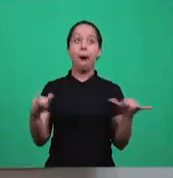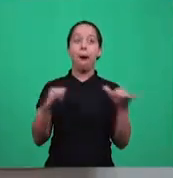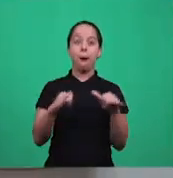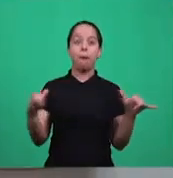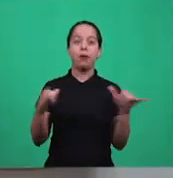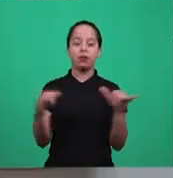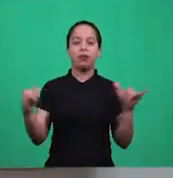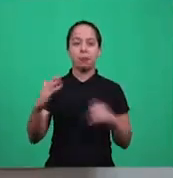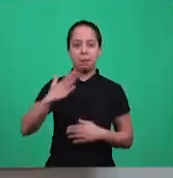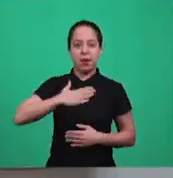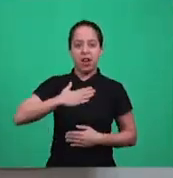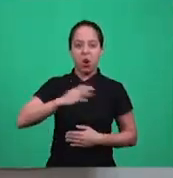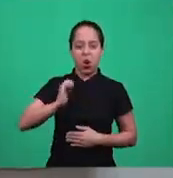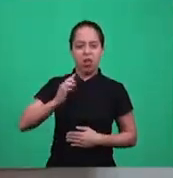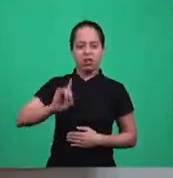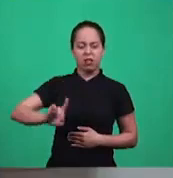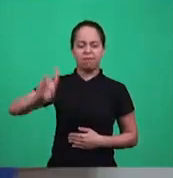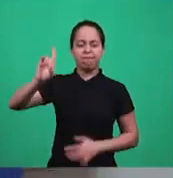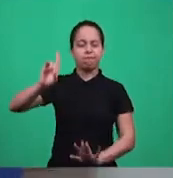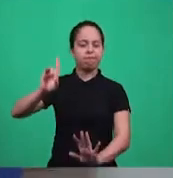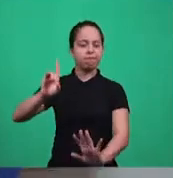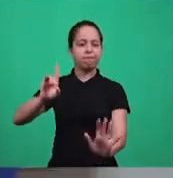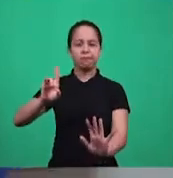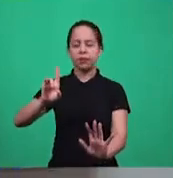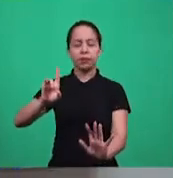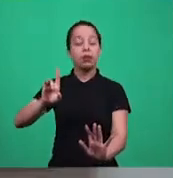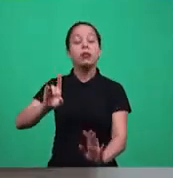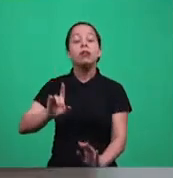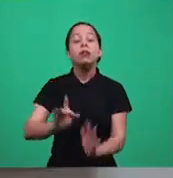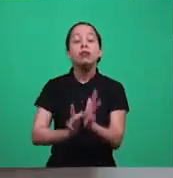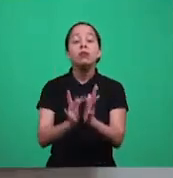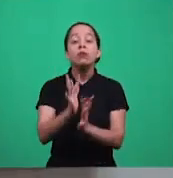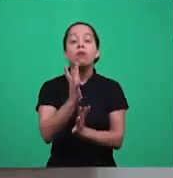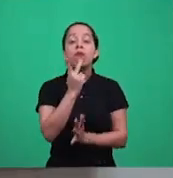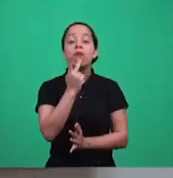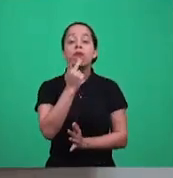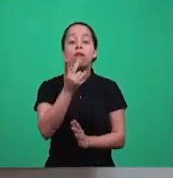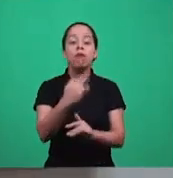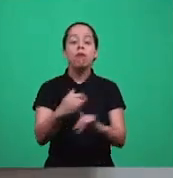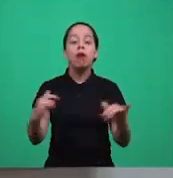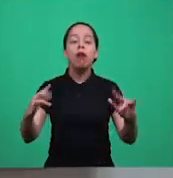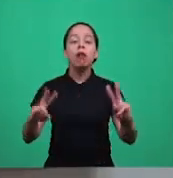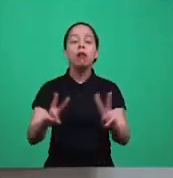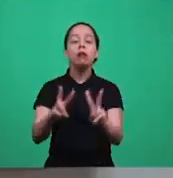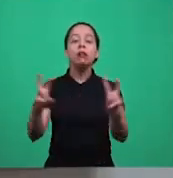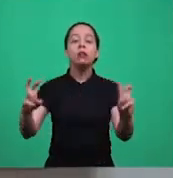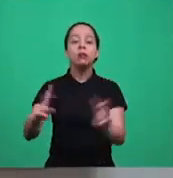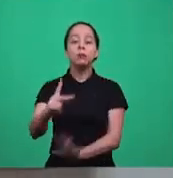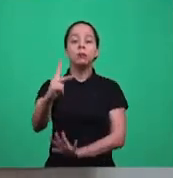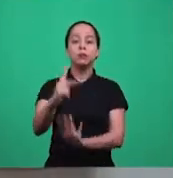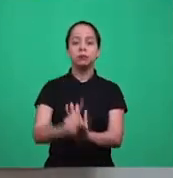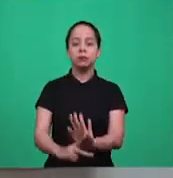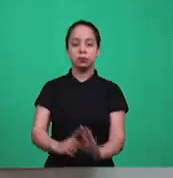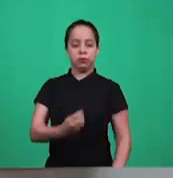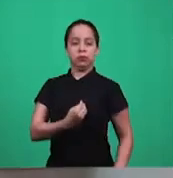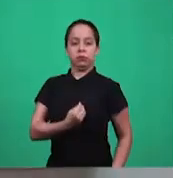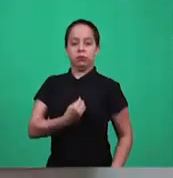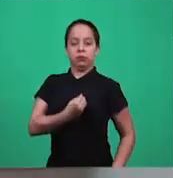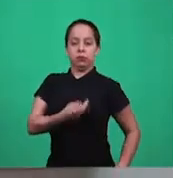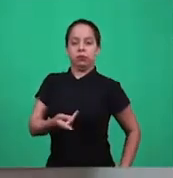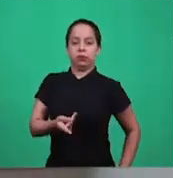propaganda of God or himself. He was speaking about a project of eternal